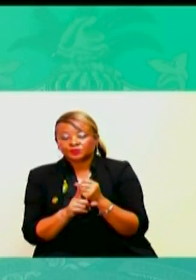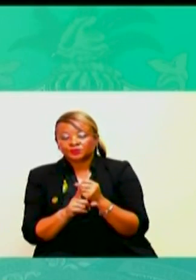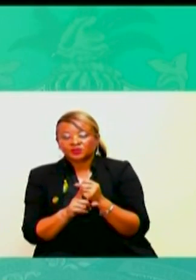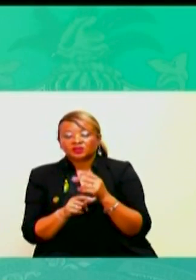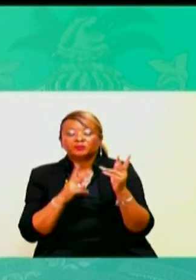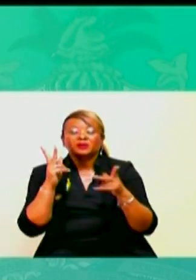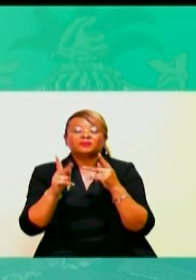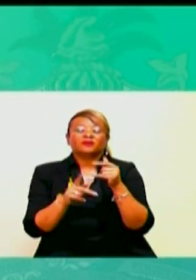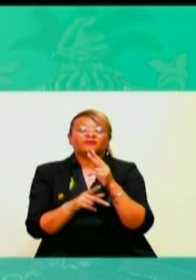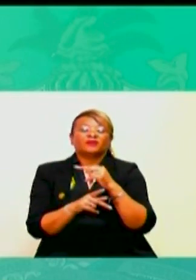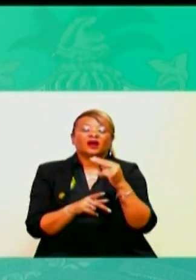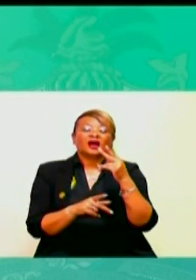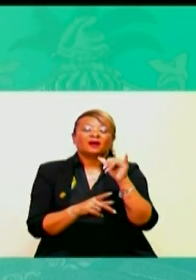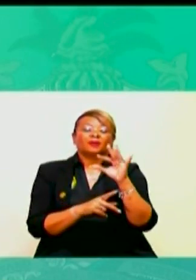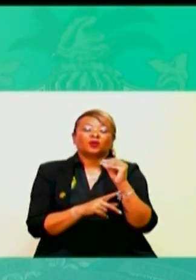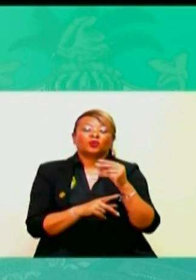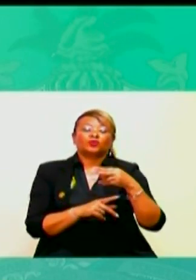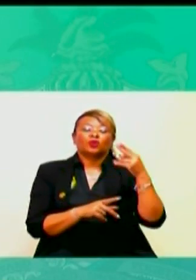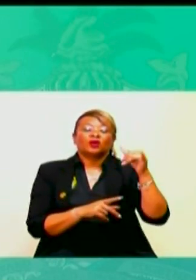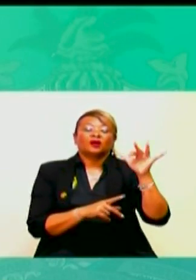of Abaco, North Abaco,